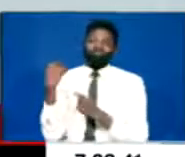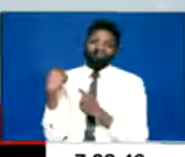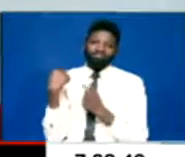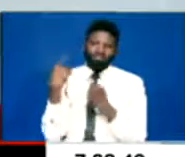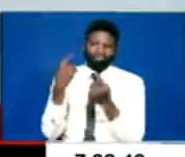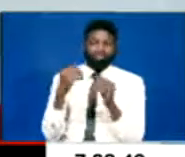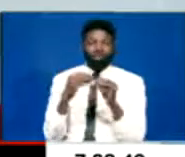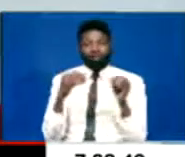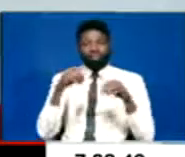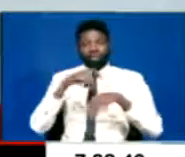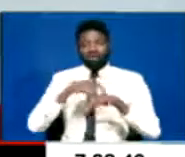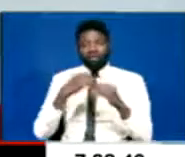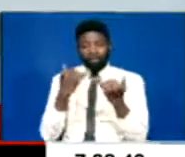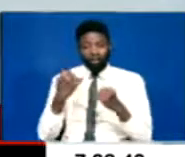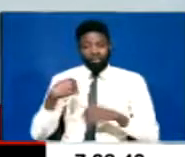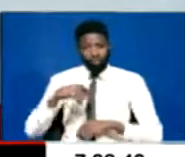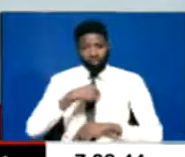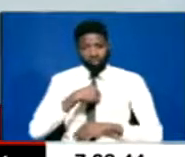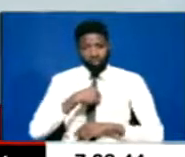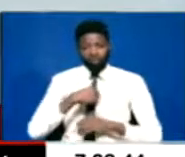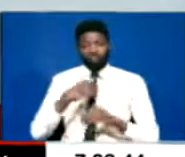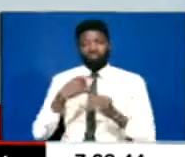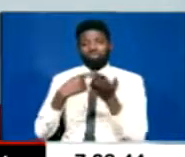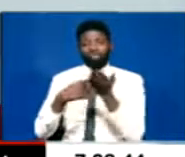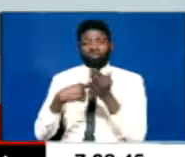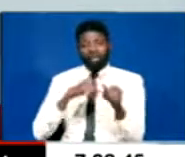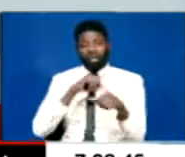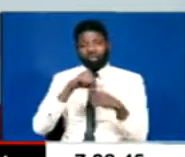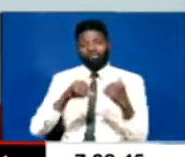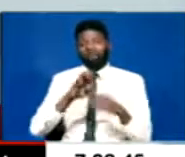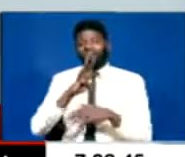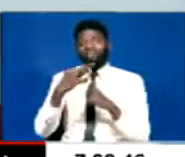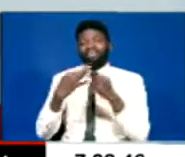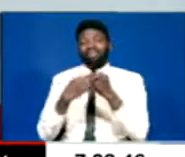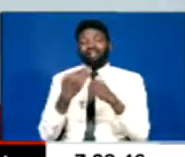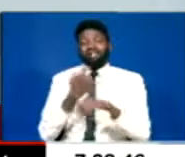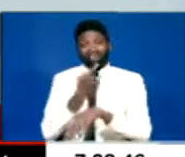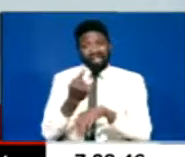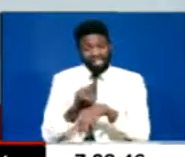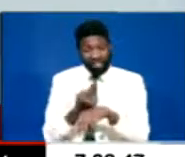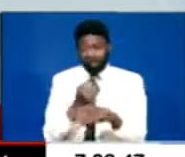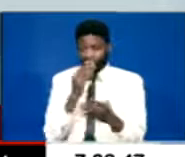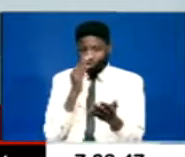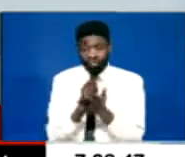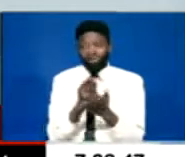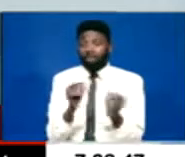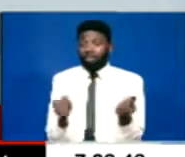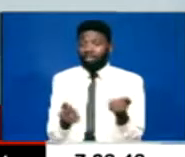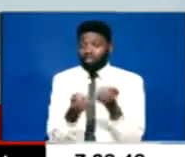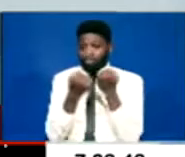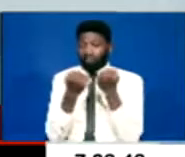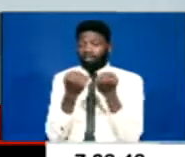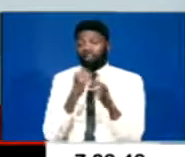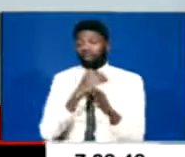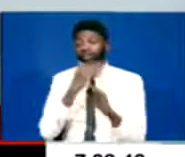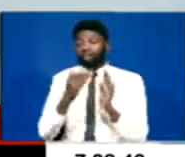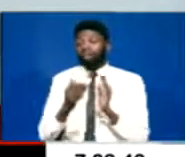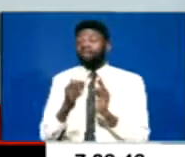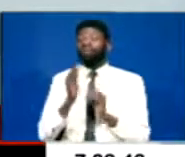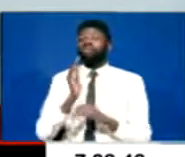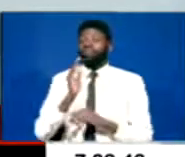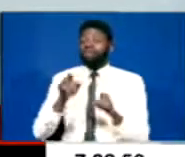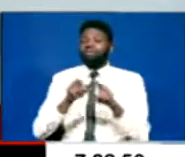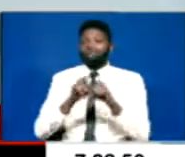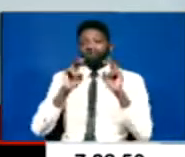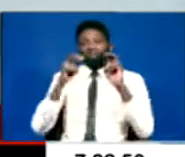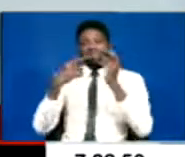are talking about 48 hours. That is life. That is life. It will come, it will pass, and then we'll also be talking about something else. And at this particular